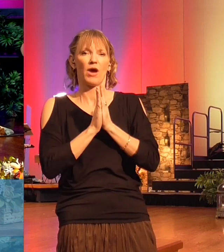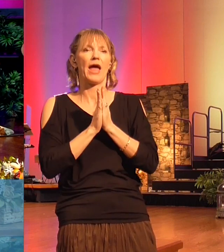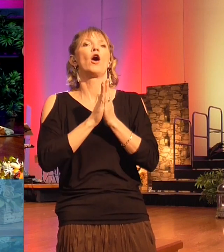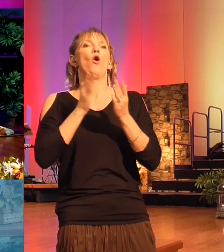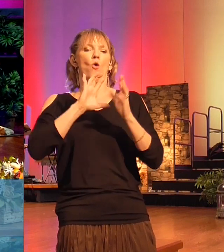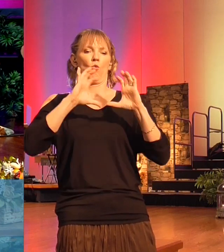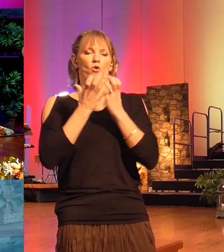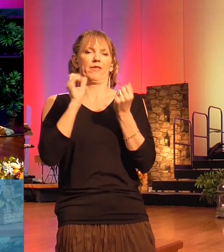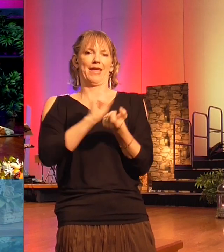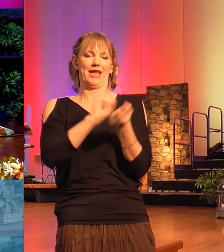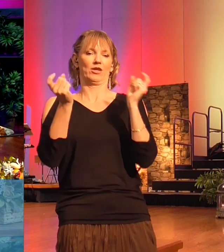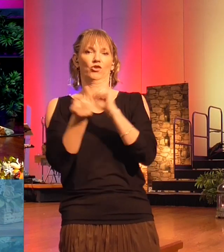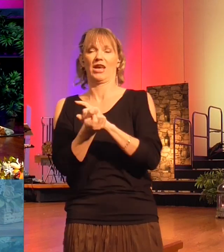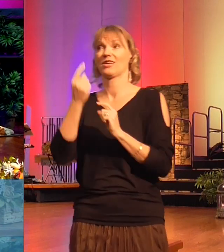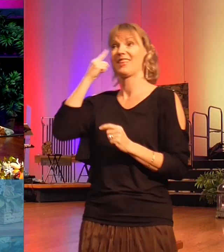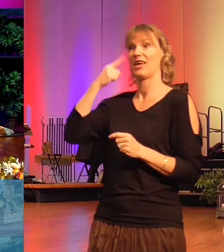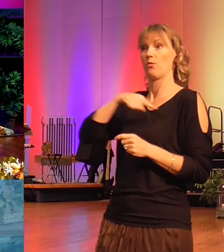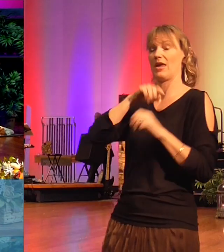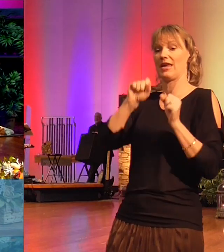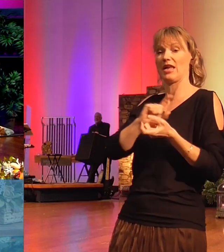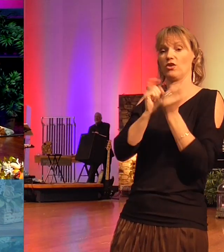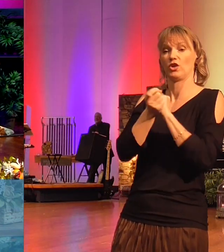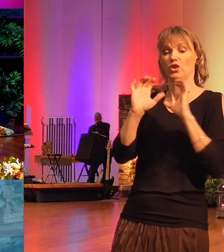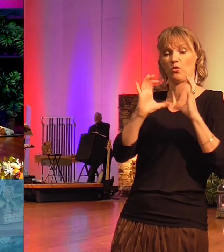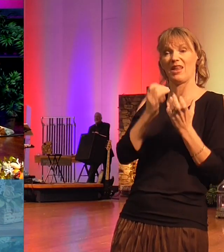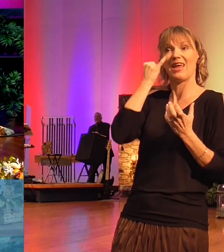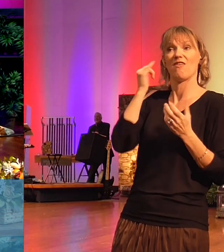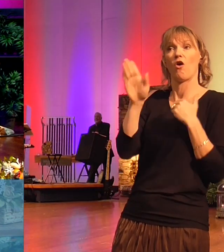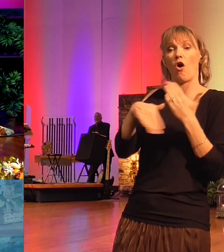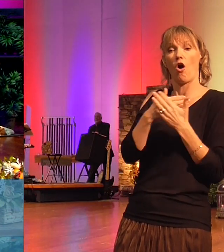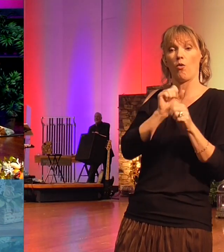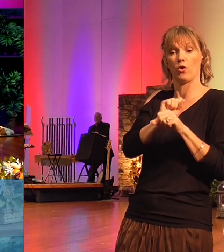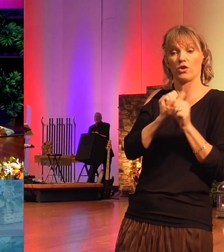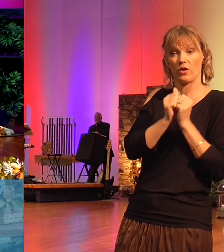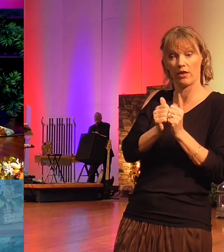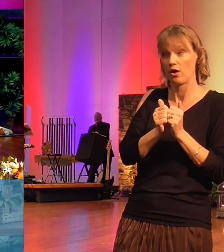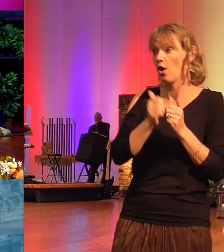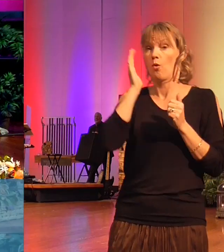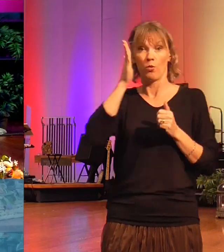we can change the world if we all work together. Will you help us?